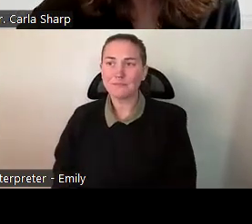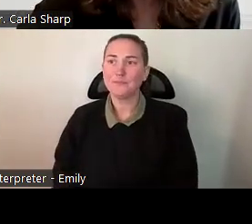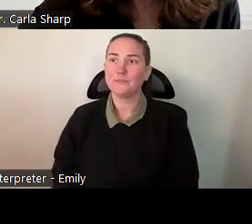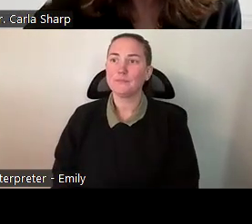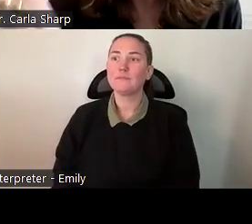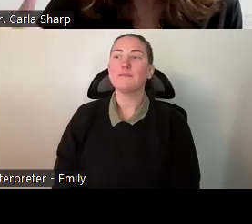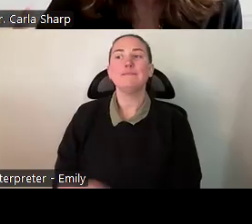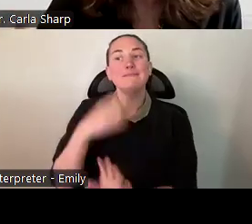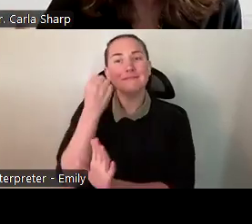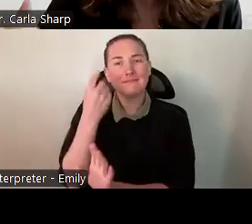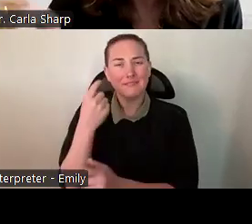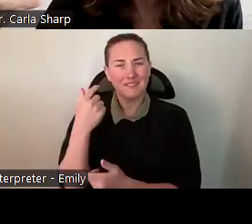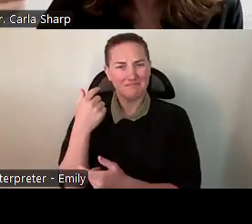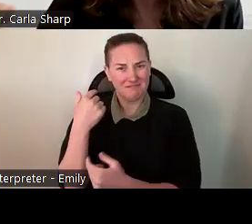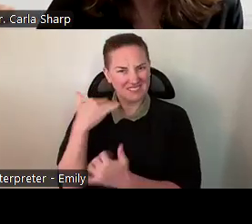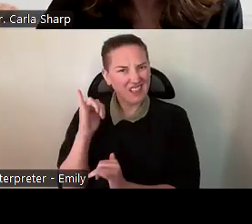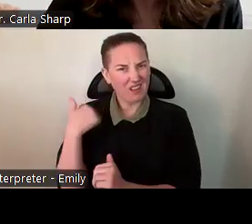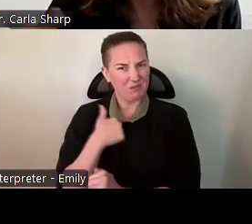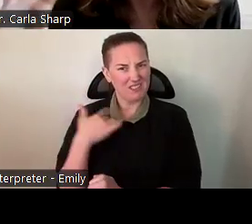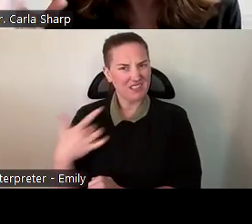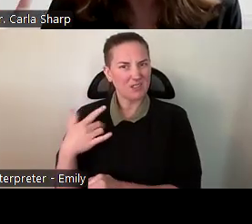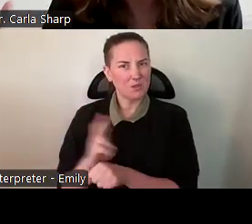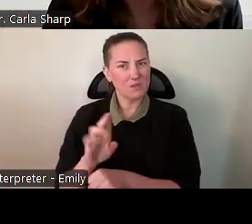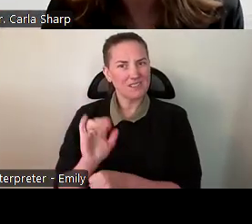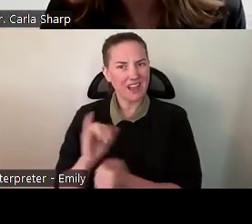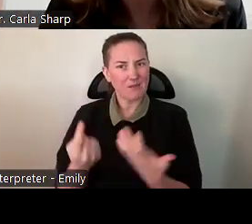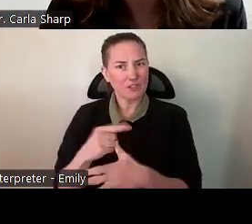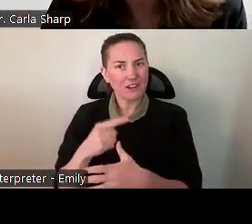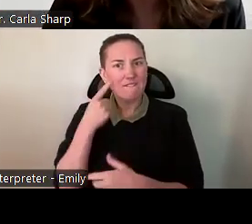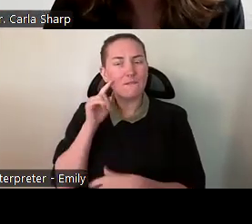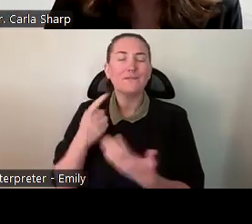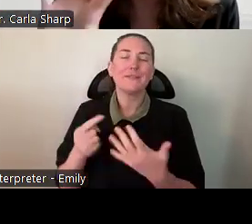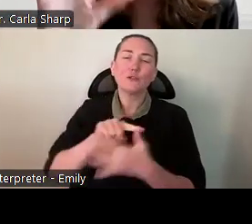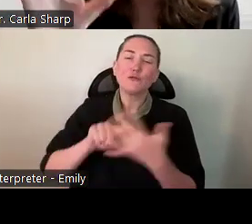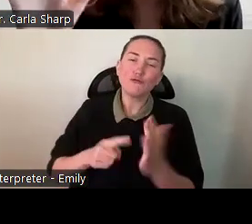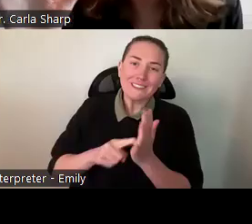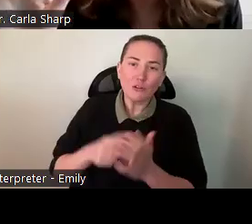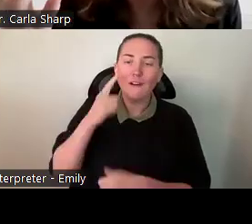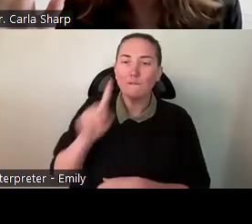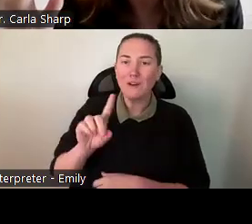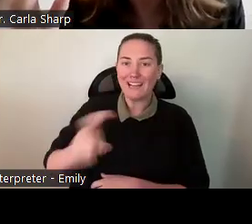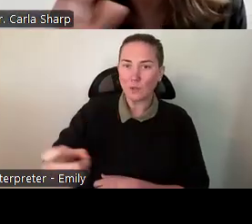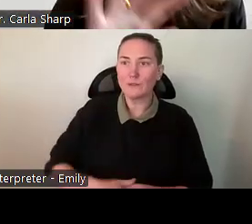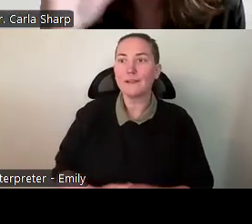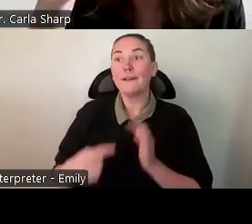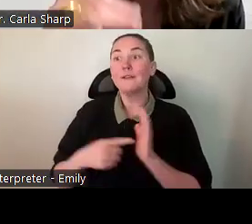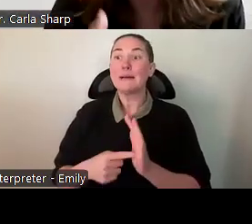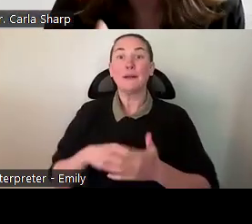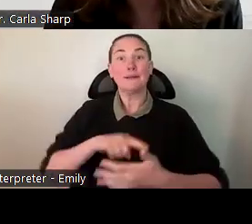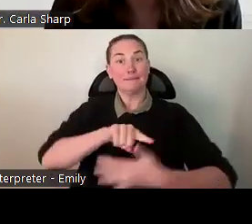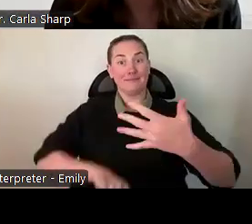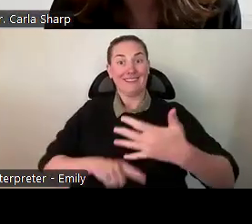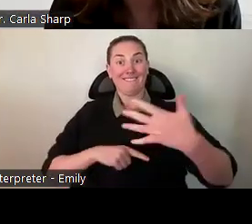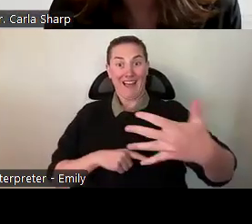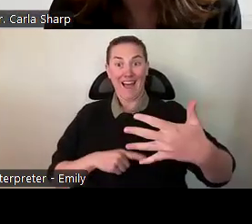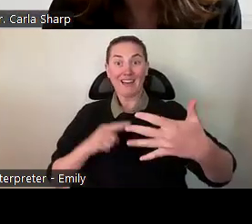Yet we use the same criteria to try and diagnose, and we've got a polythetic approach. So we say, okay, if you've got 5 of these symptoms, then